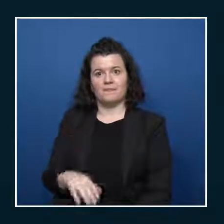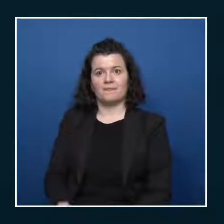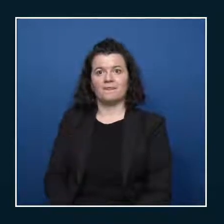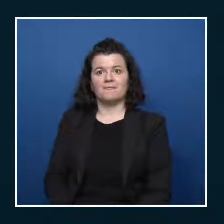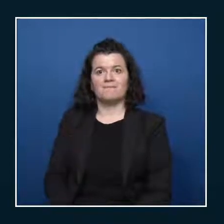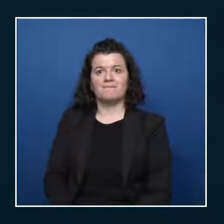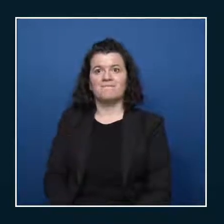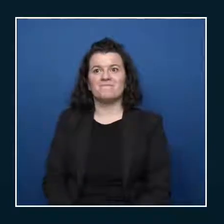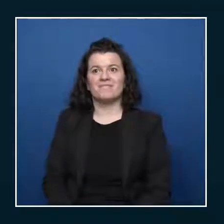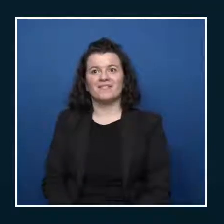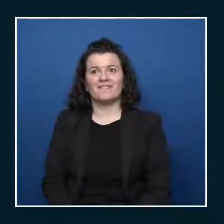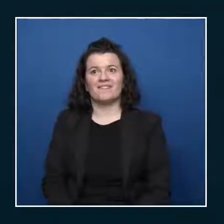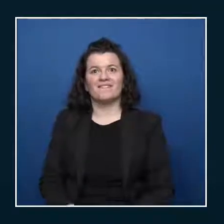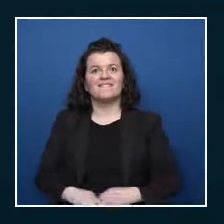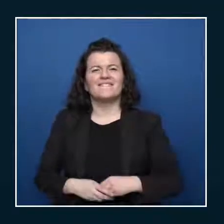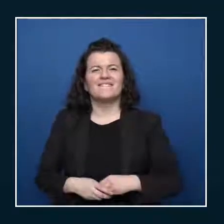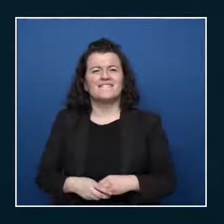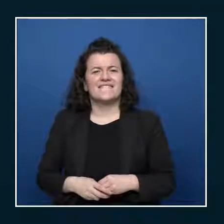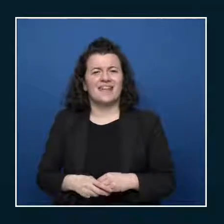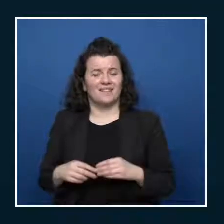Everything Great connects answer. to Llamas.